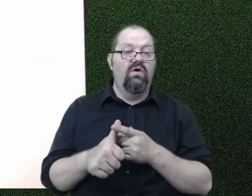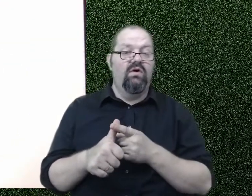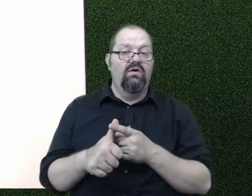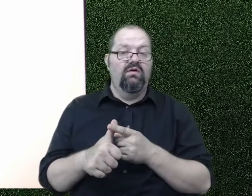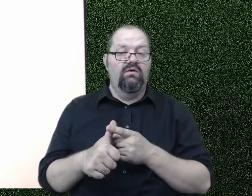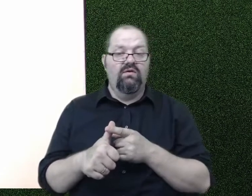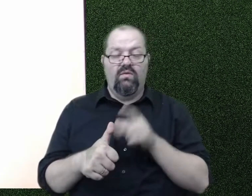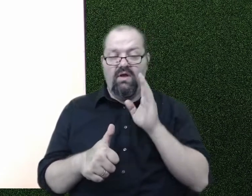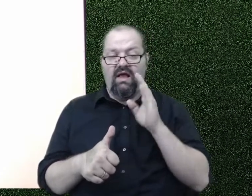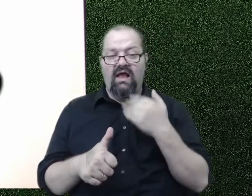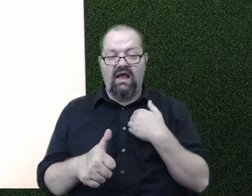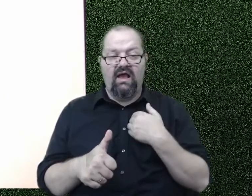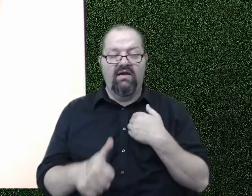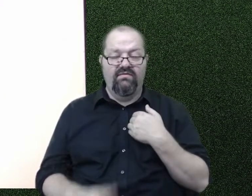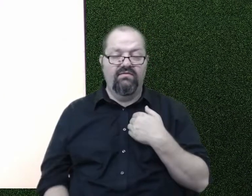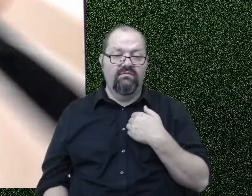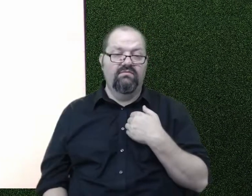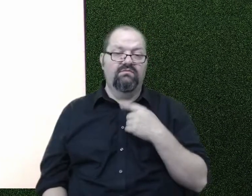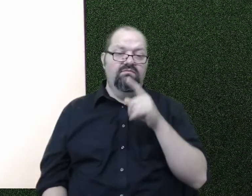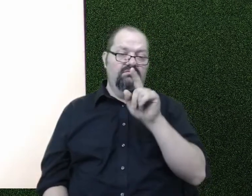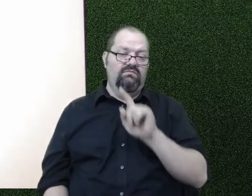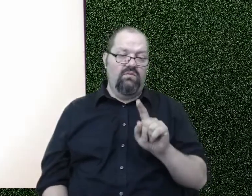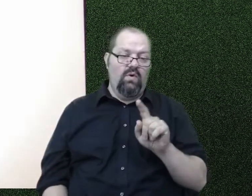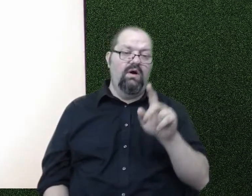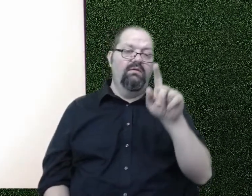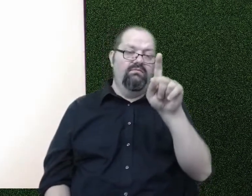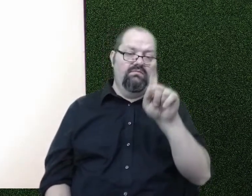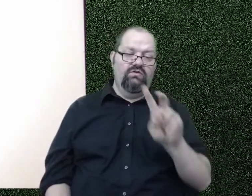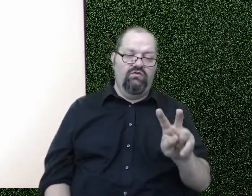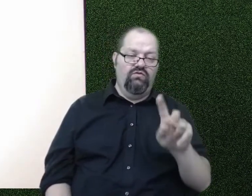subscripts of 1. Second point, I'm going to use subscripts of 2.